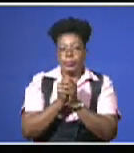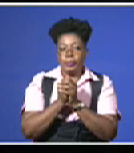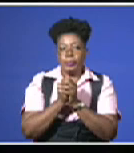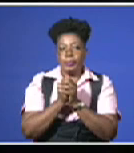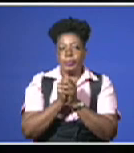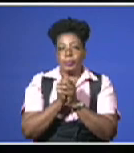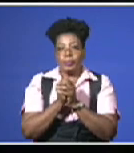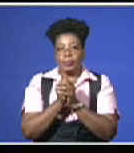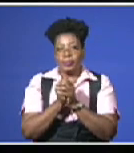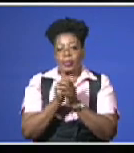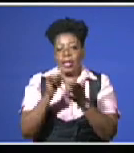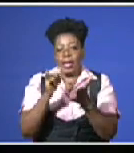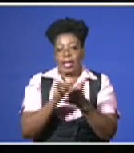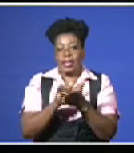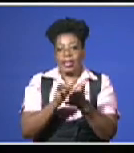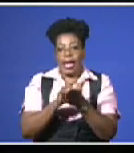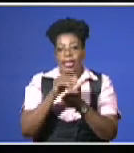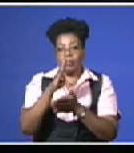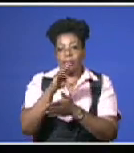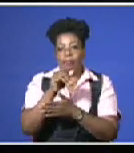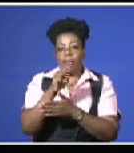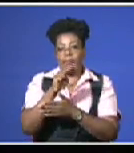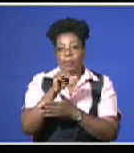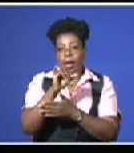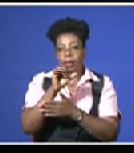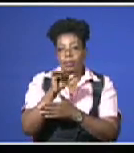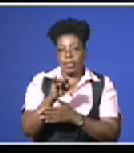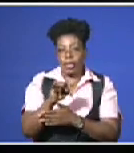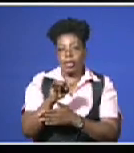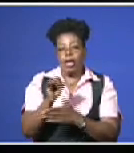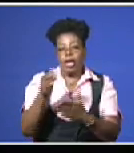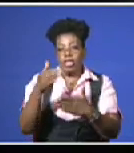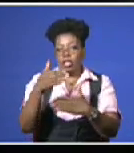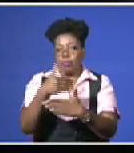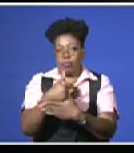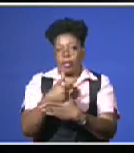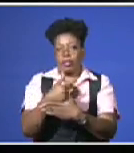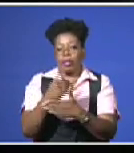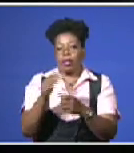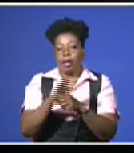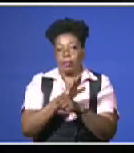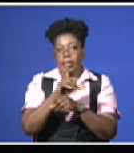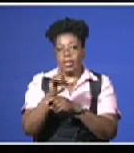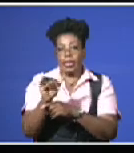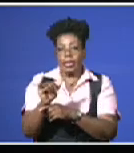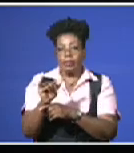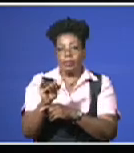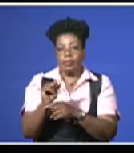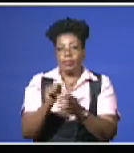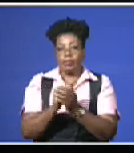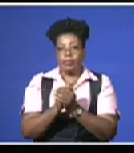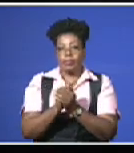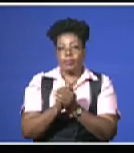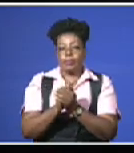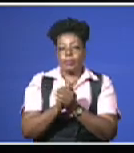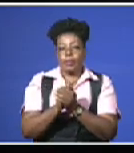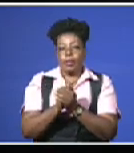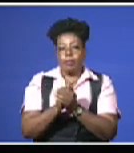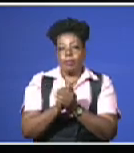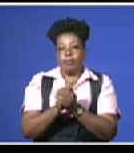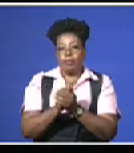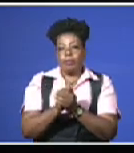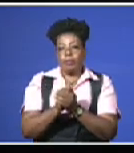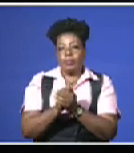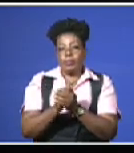and one that B.A.M.S.I has embraced wholeheartedly by engaging professionals of